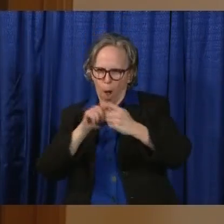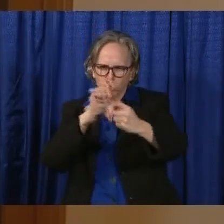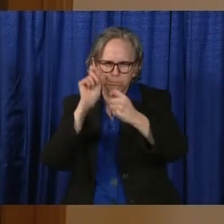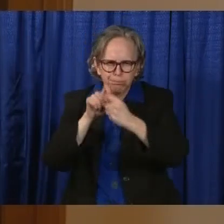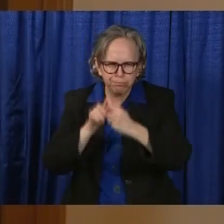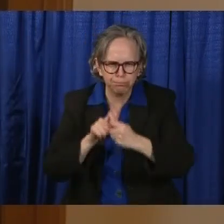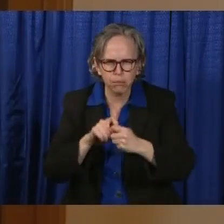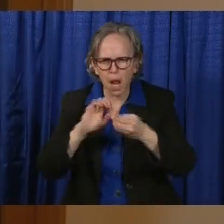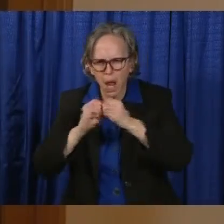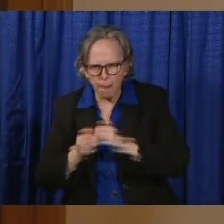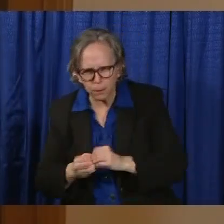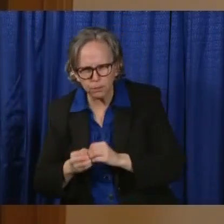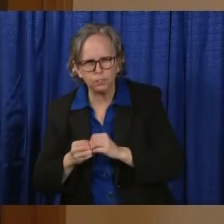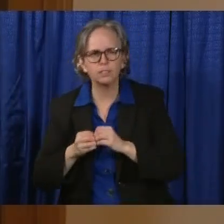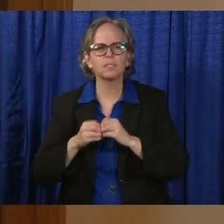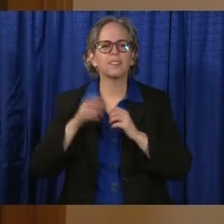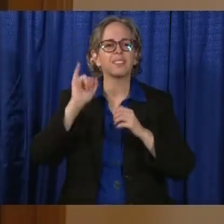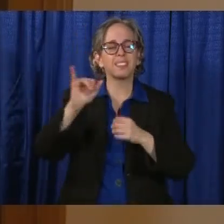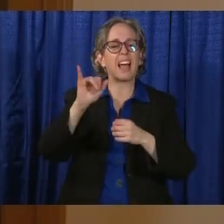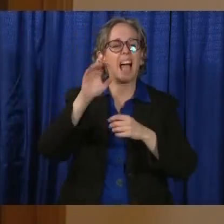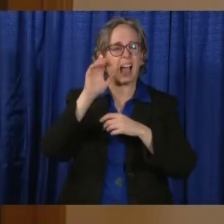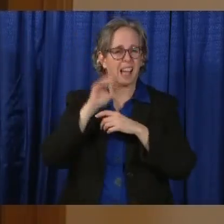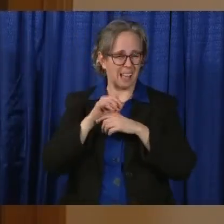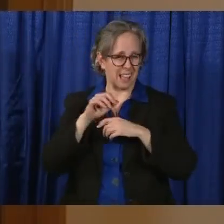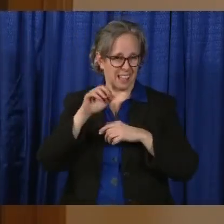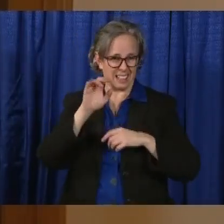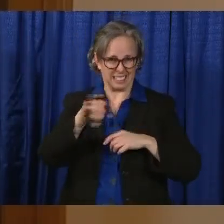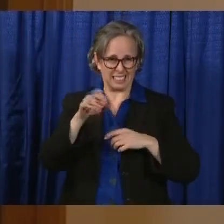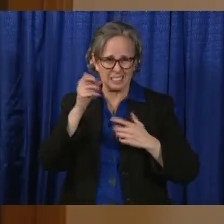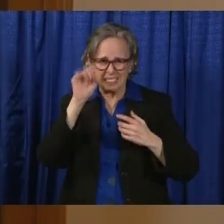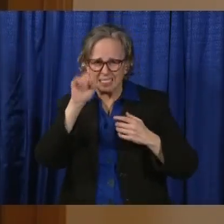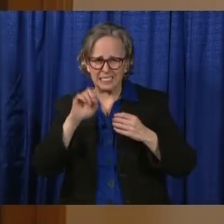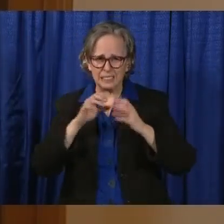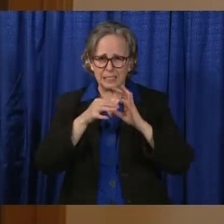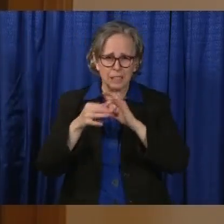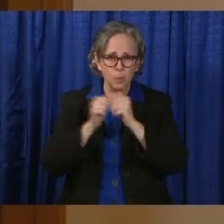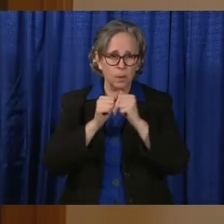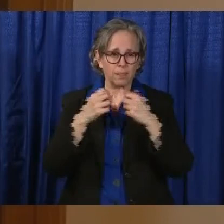recovery information, even though it's asterisked and as imperfect